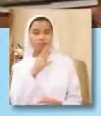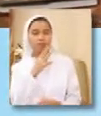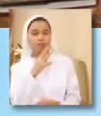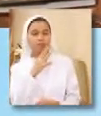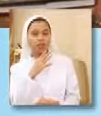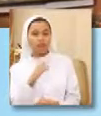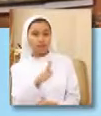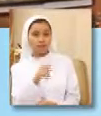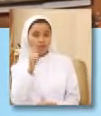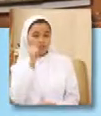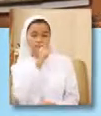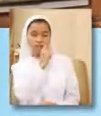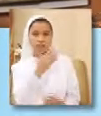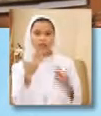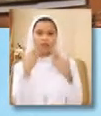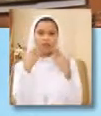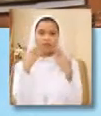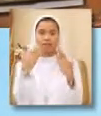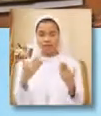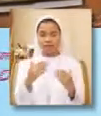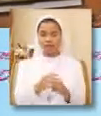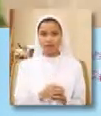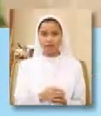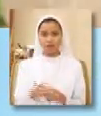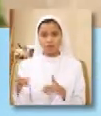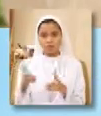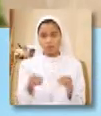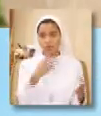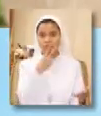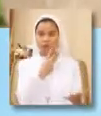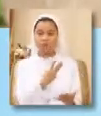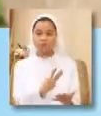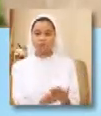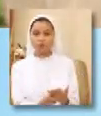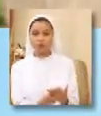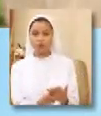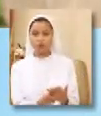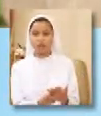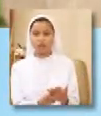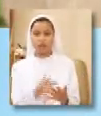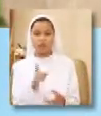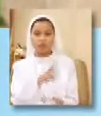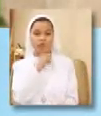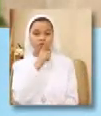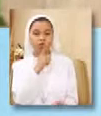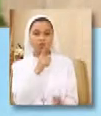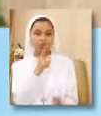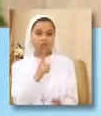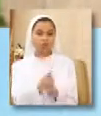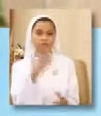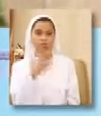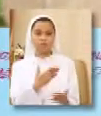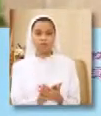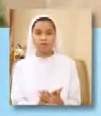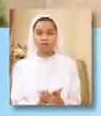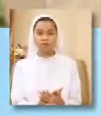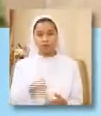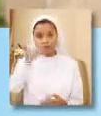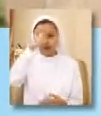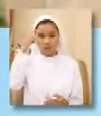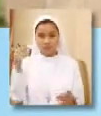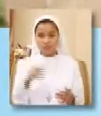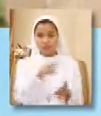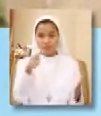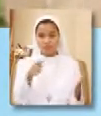really edified because this program, I hope, will bring help to the